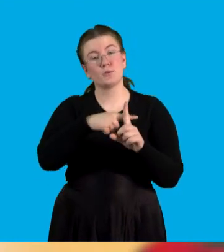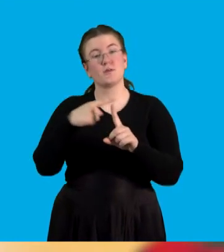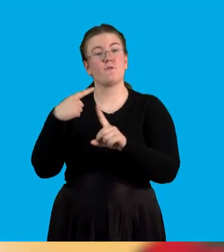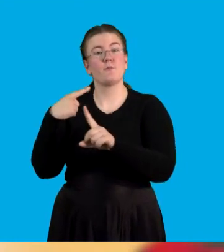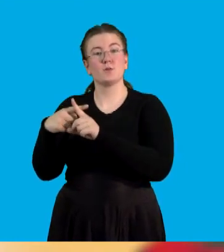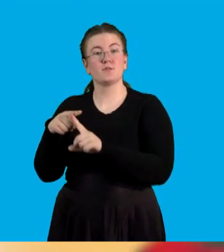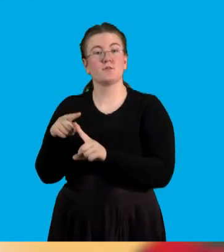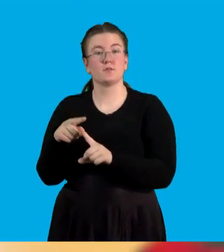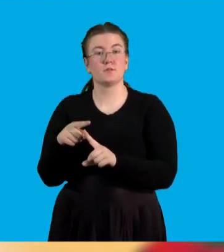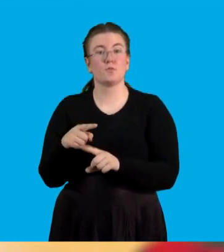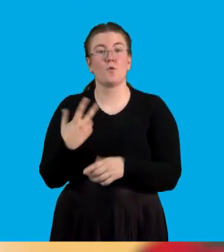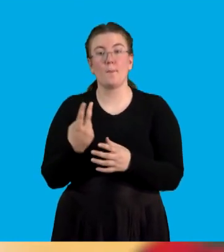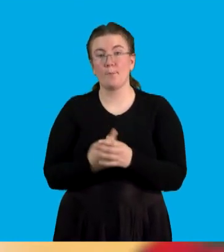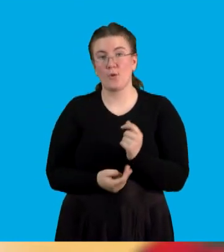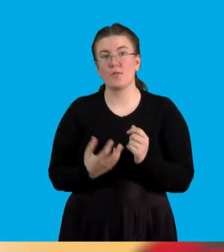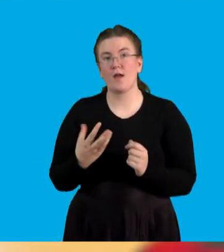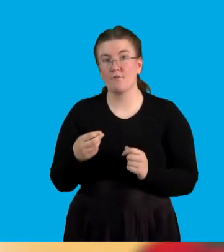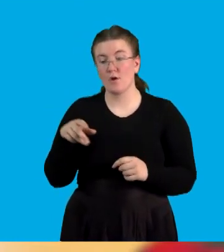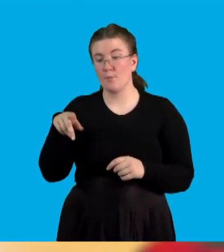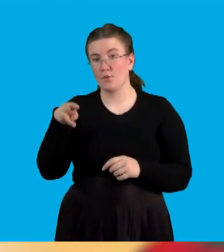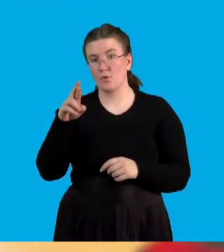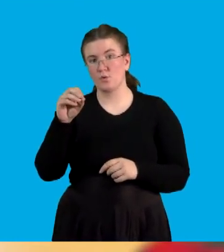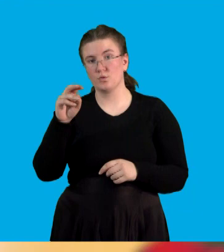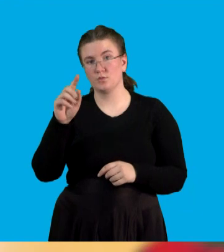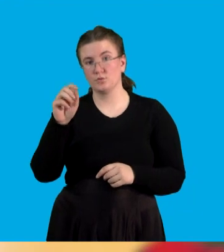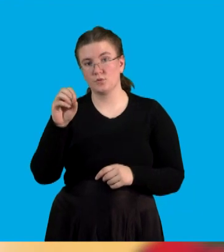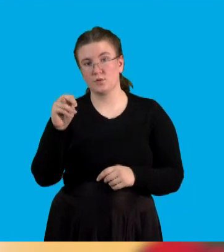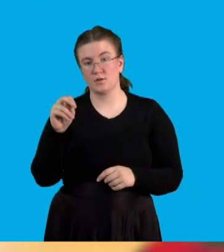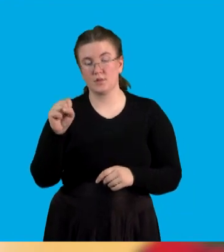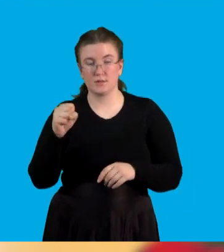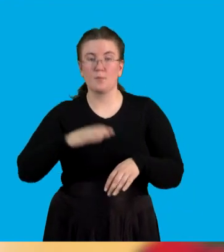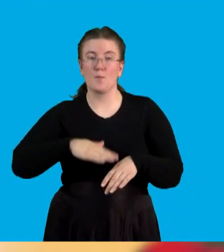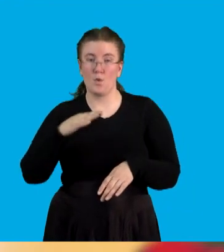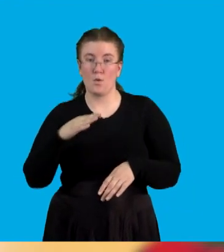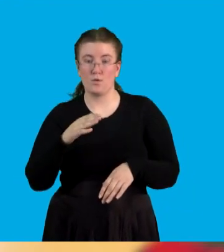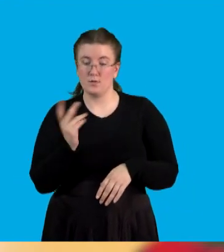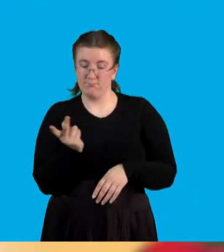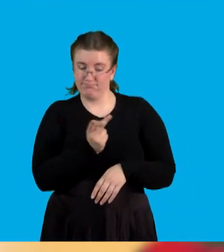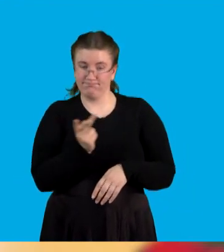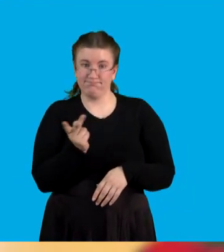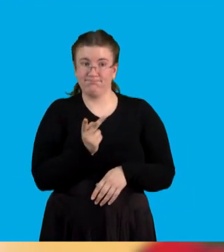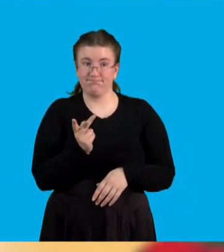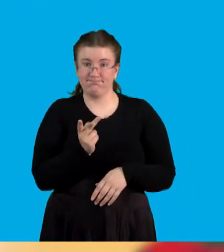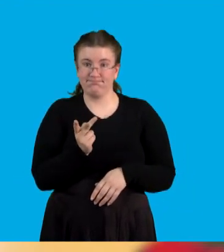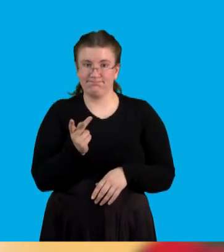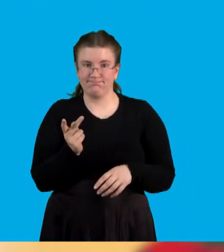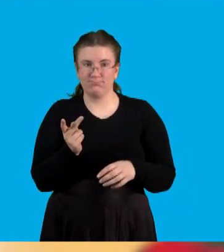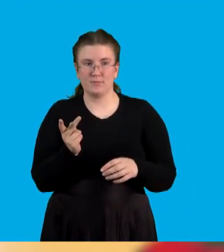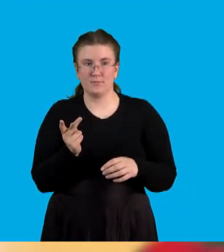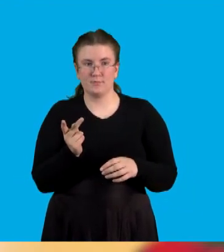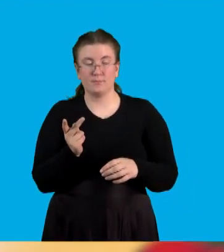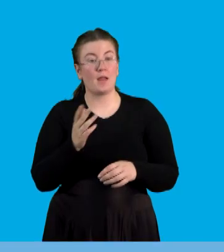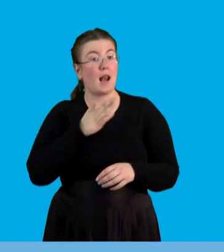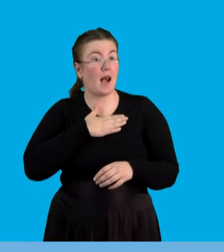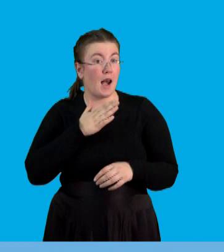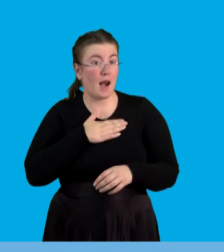protons. Those two atoms are positively charged because both of them, they have more protons than electrons. Now those two atoms